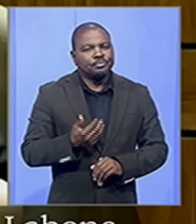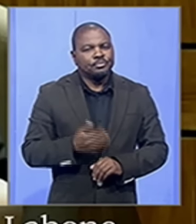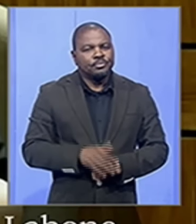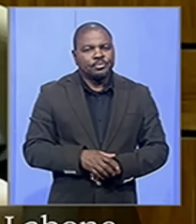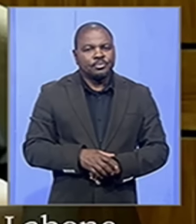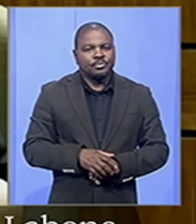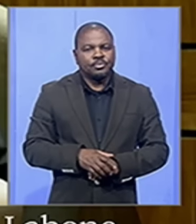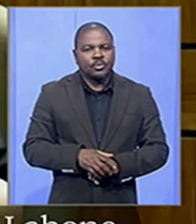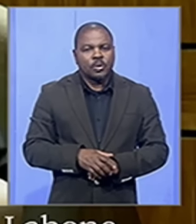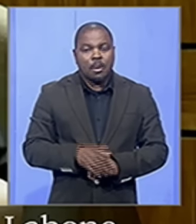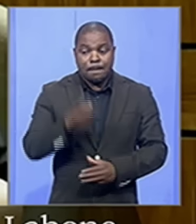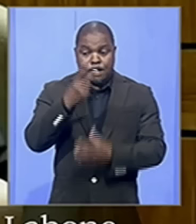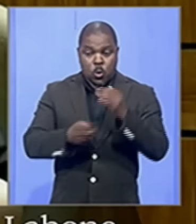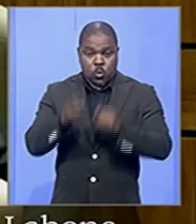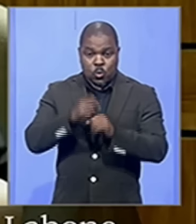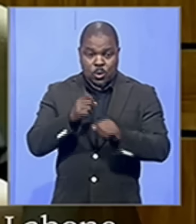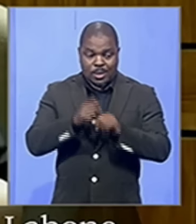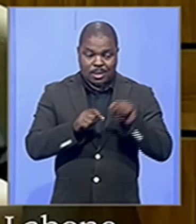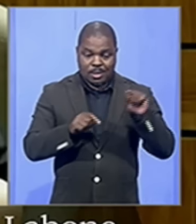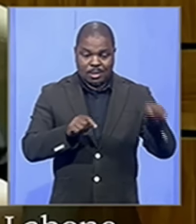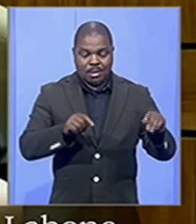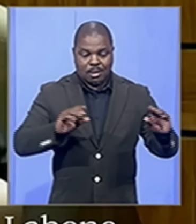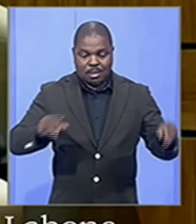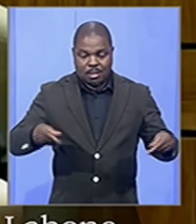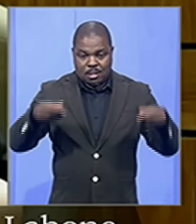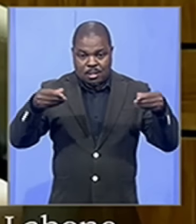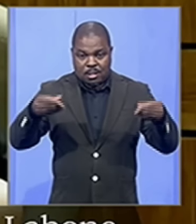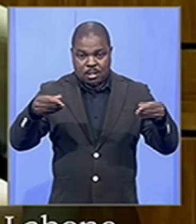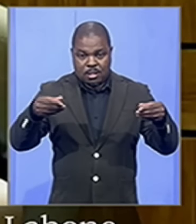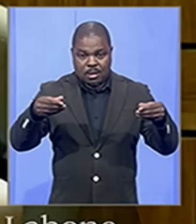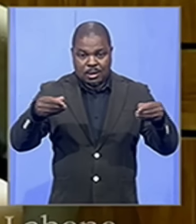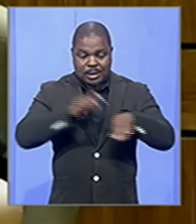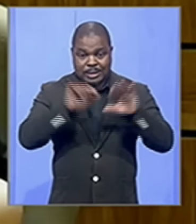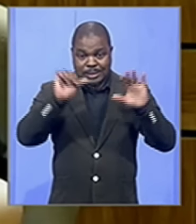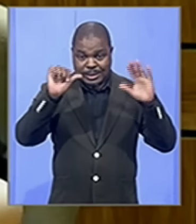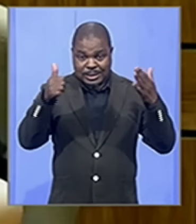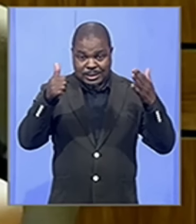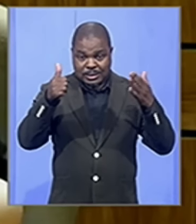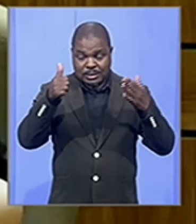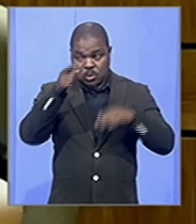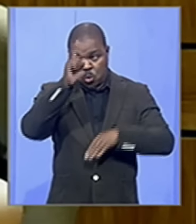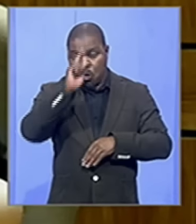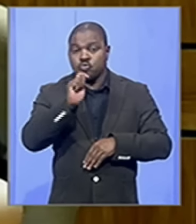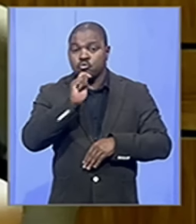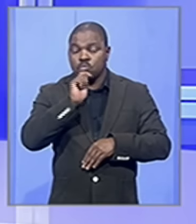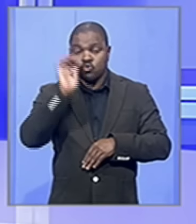but then both sets of heads by 6 p.m. tomorrow.